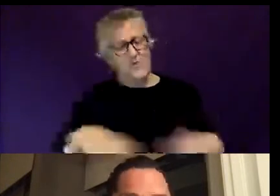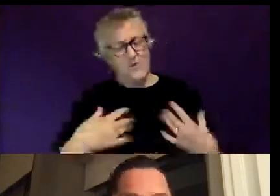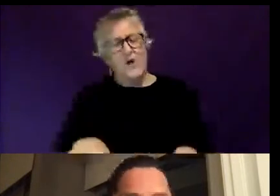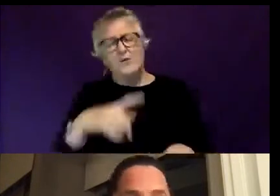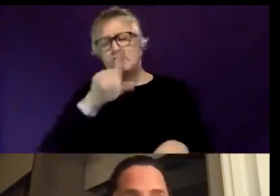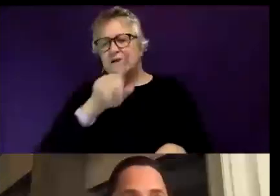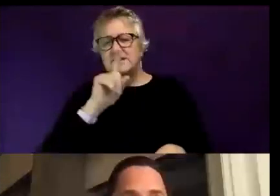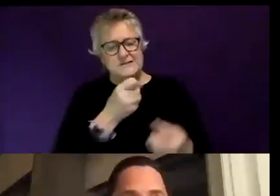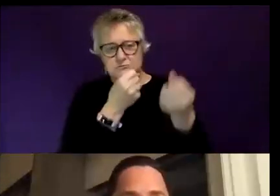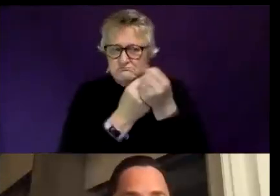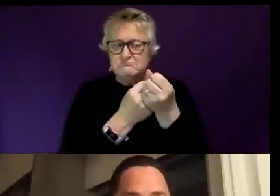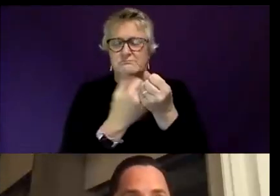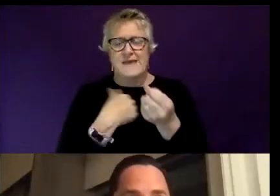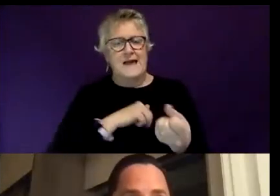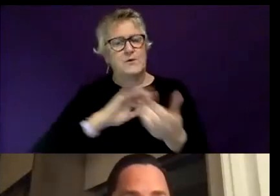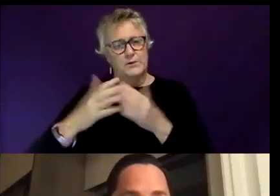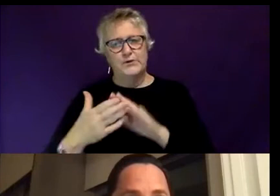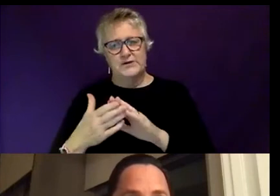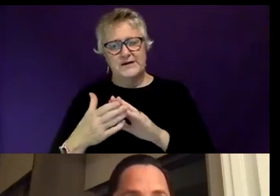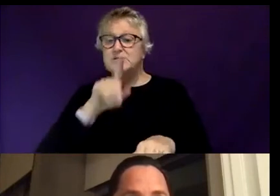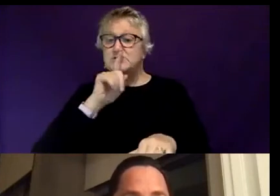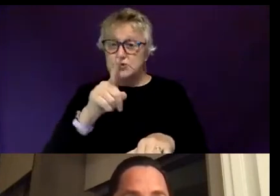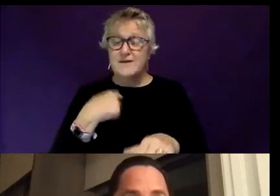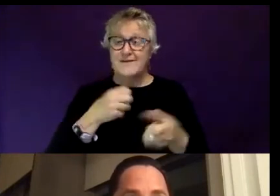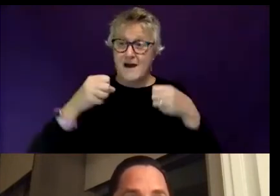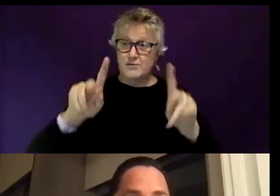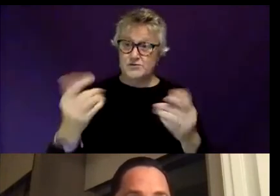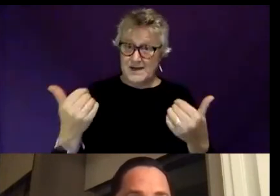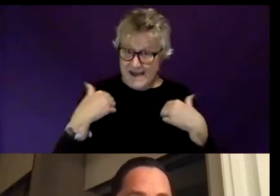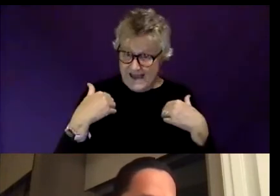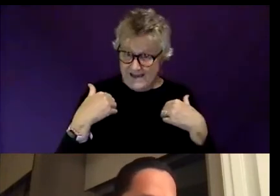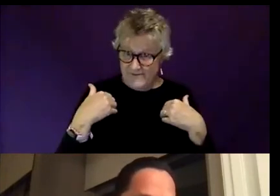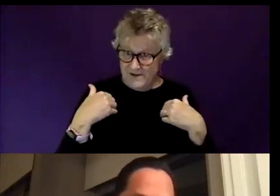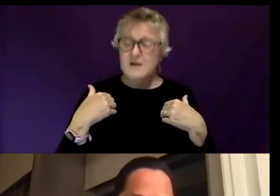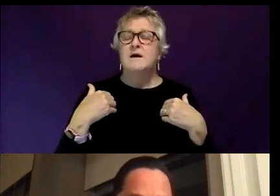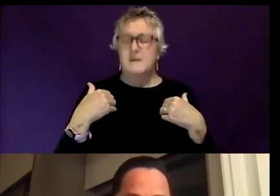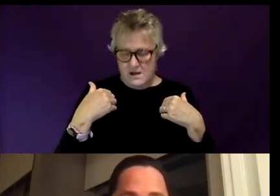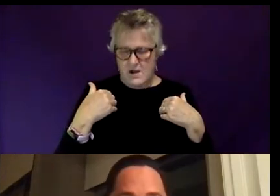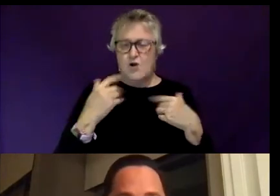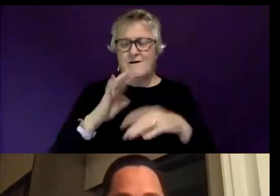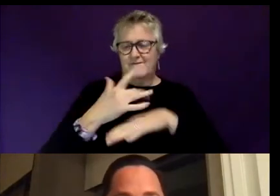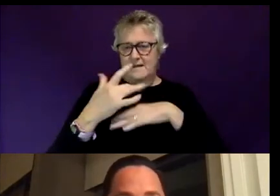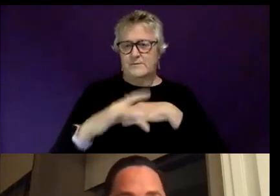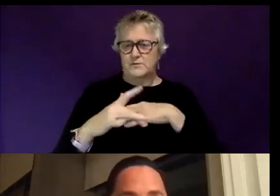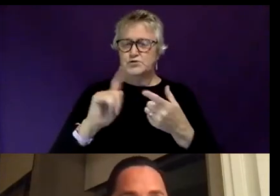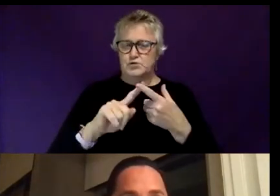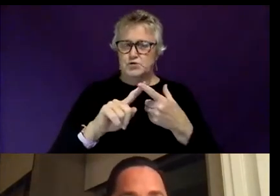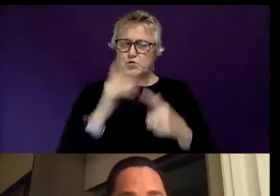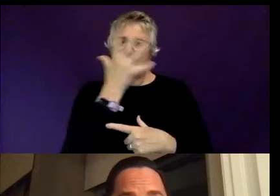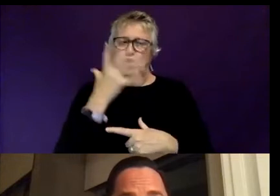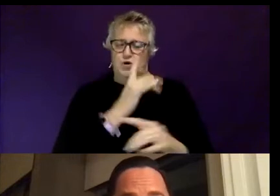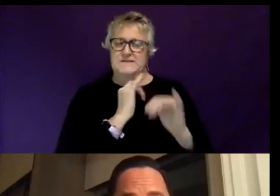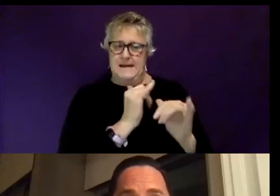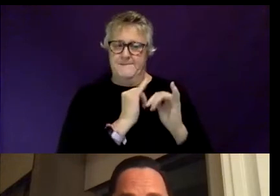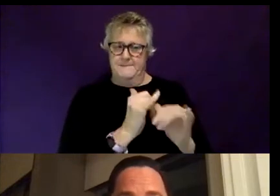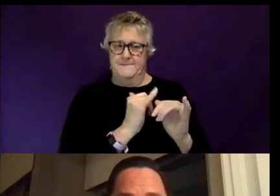our communities and make sure that the opportunities that we have, that we're remembering those who are part of our family. But beyond that, I